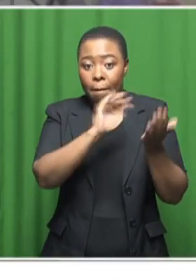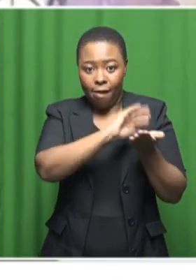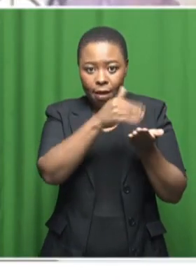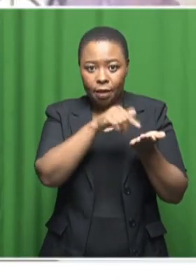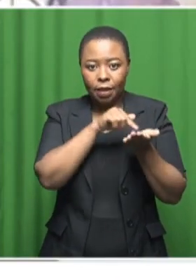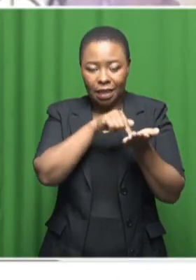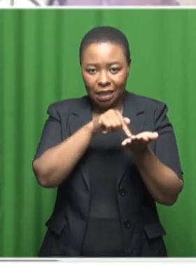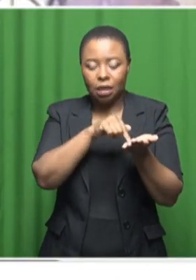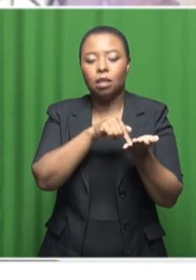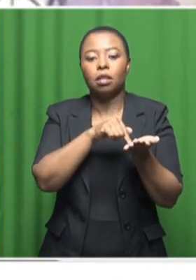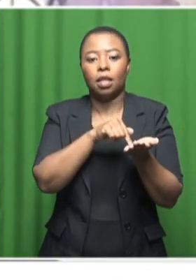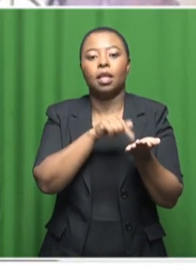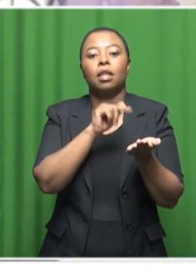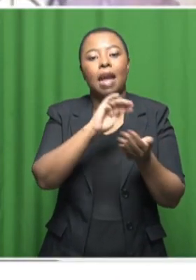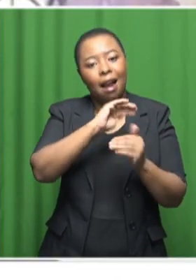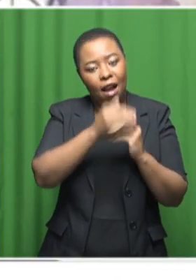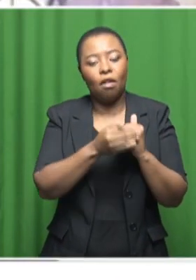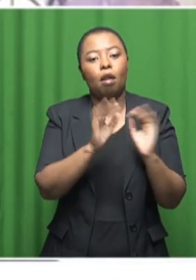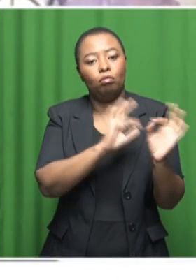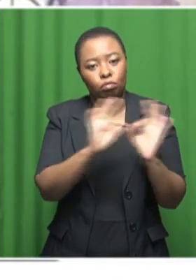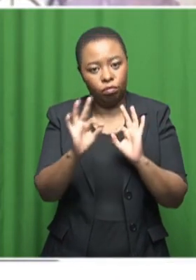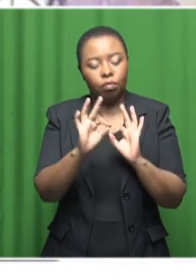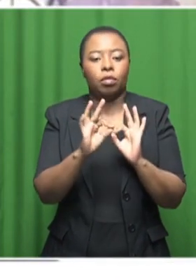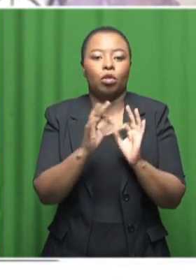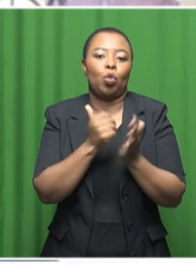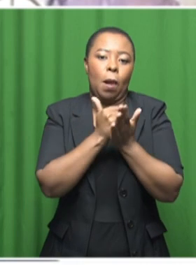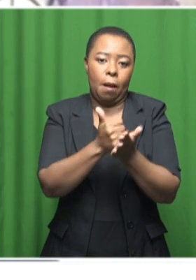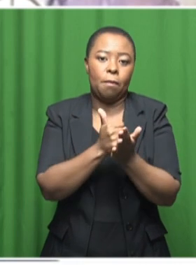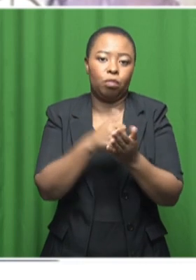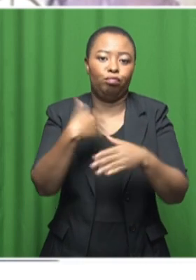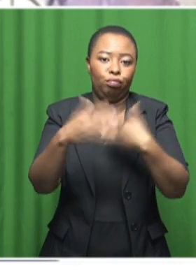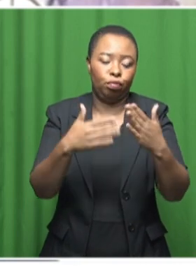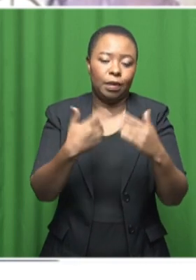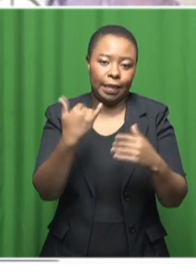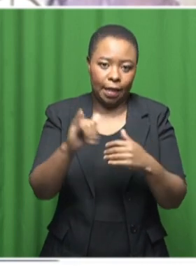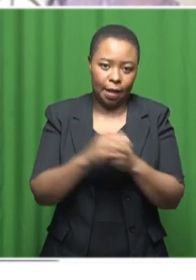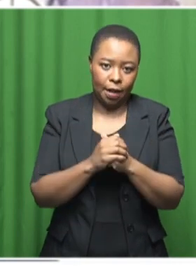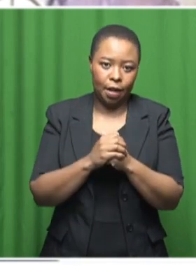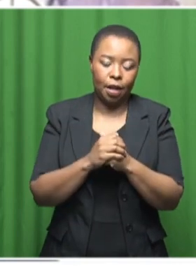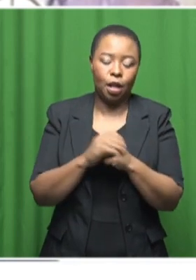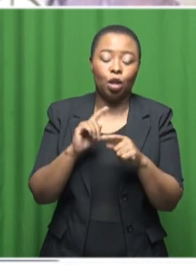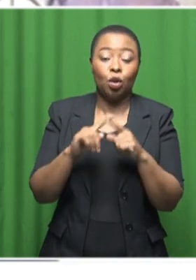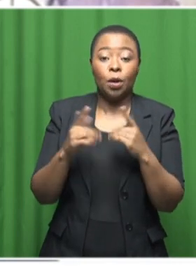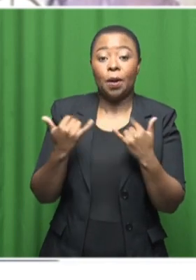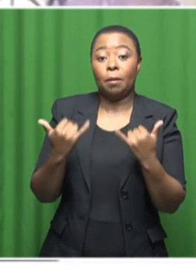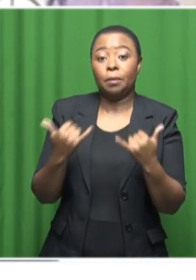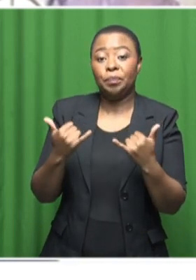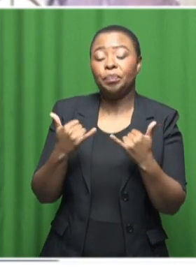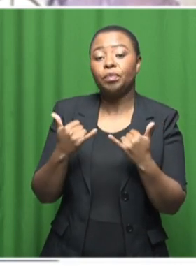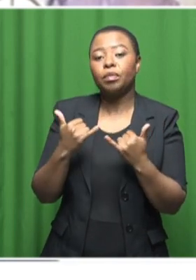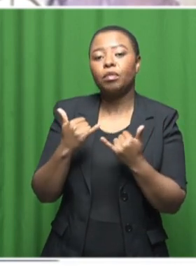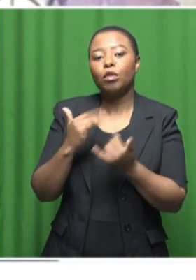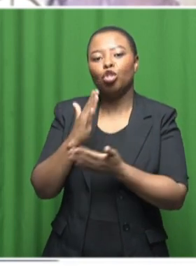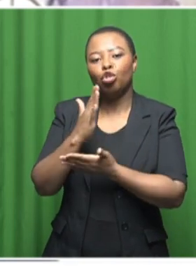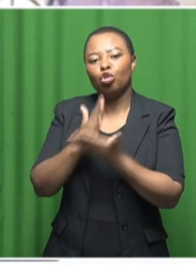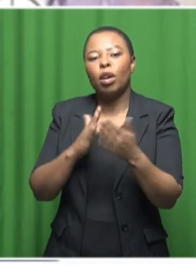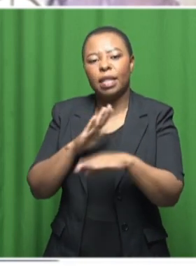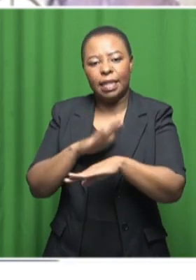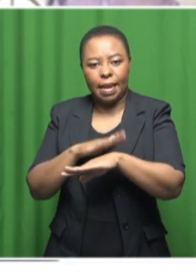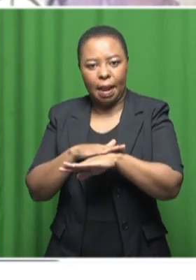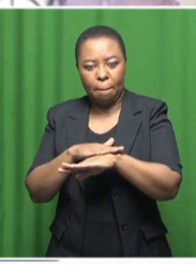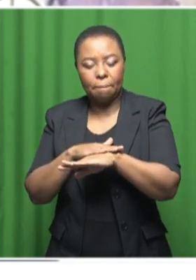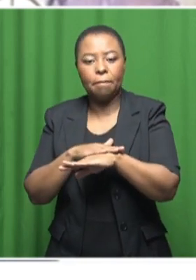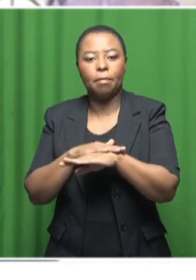this. With this provision by the Minister of Finance, we will now be securing a short to medium-term alternative